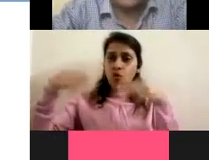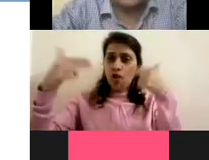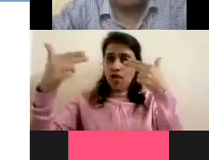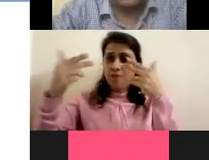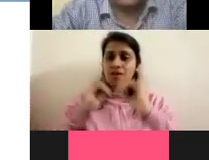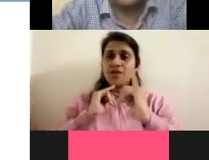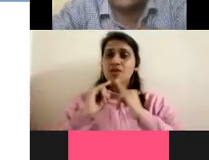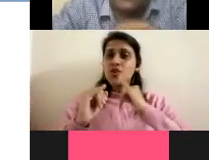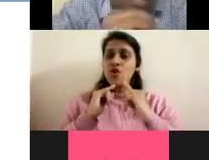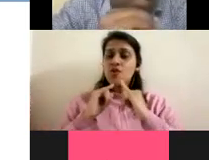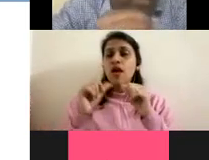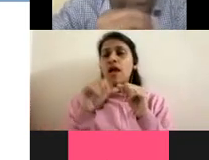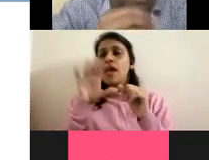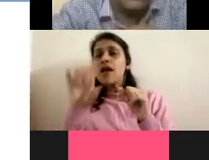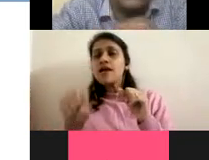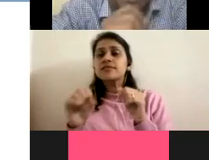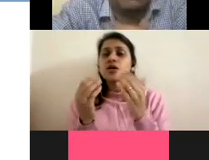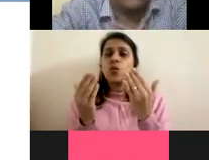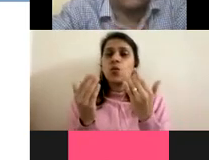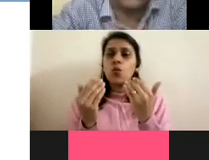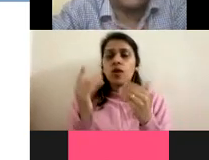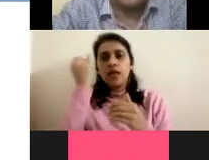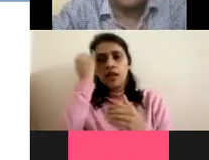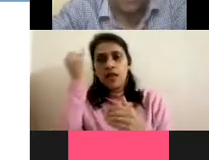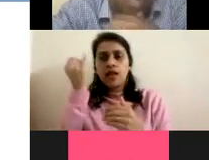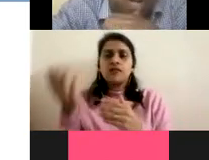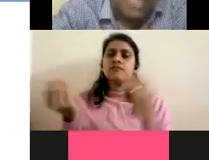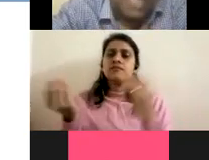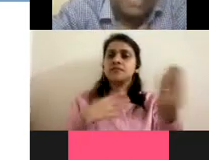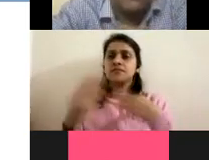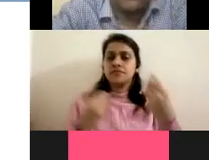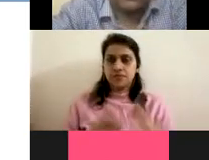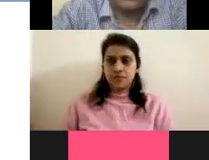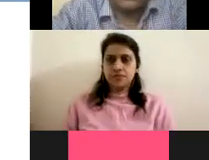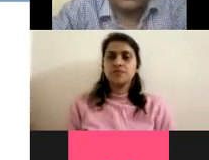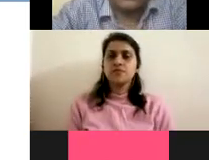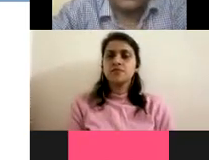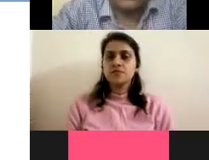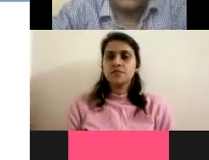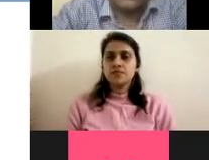Any examples, tips to make online interview